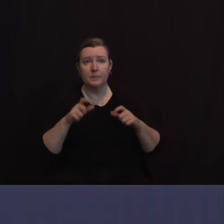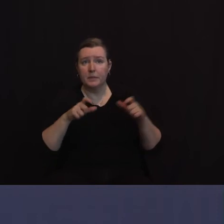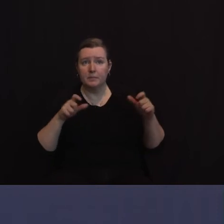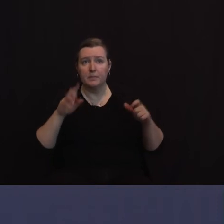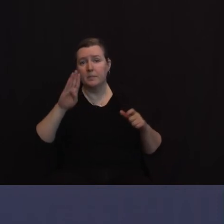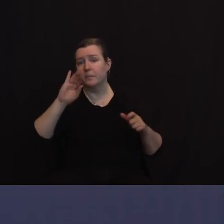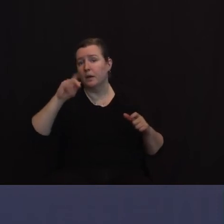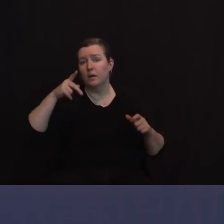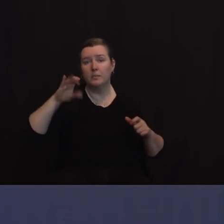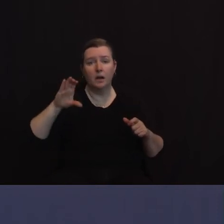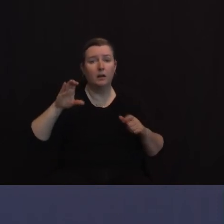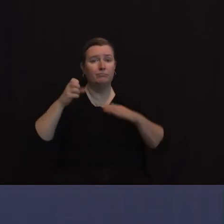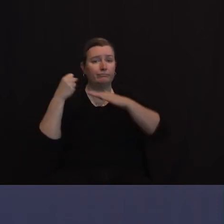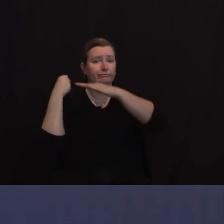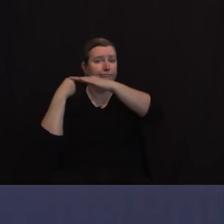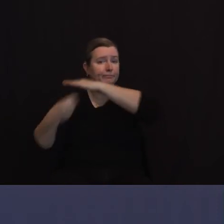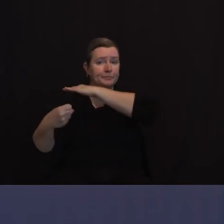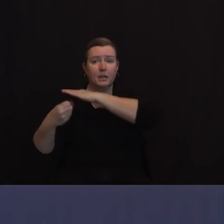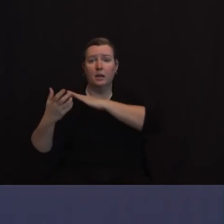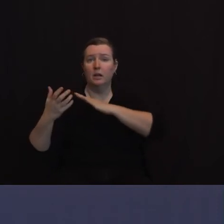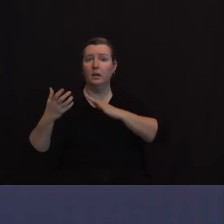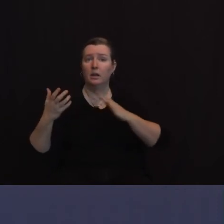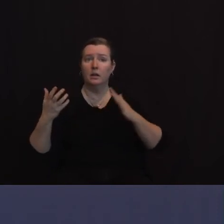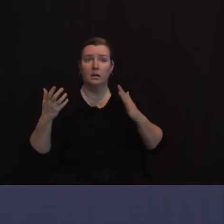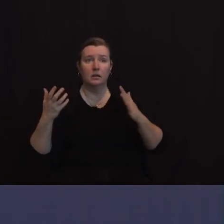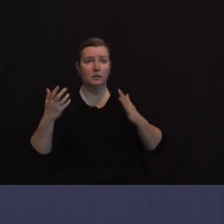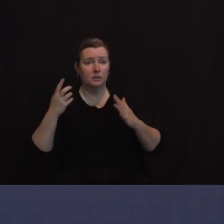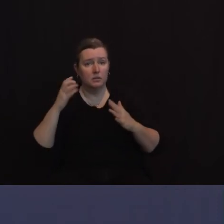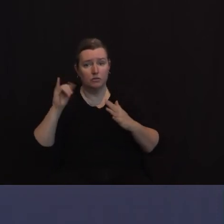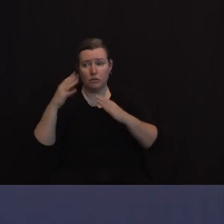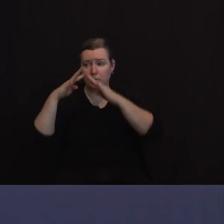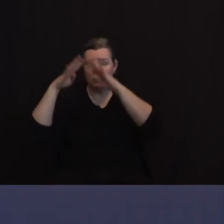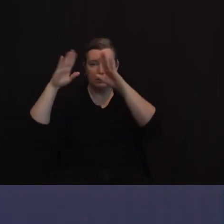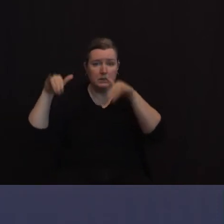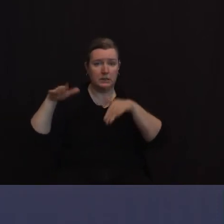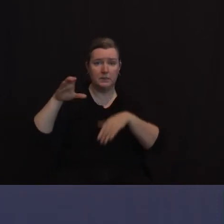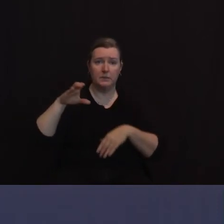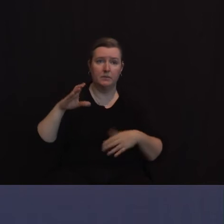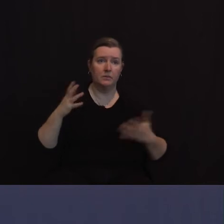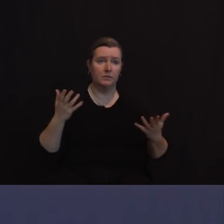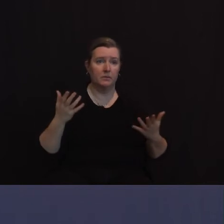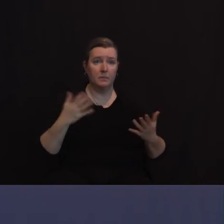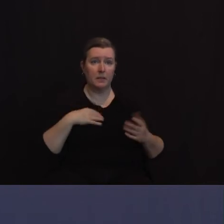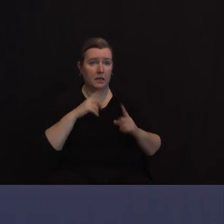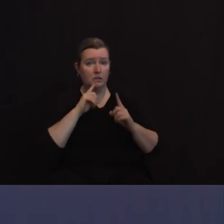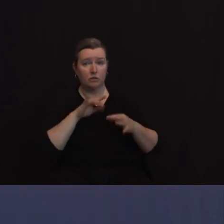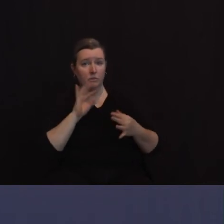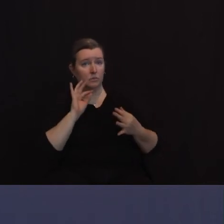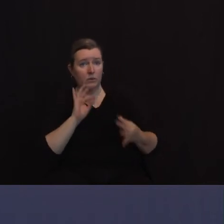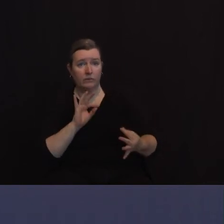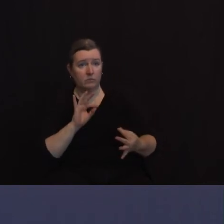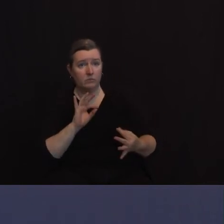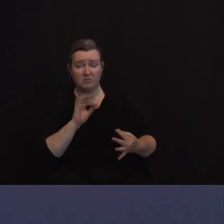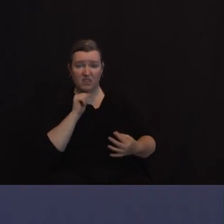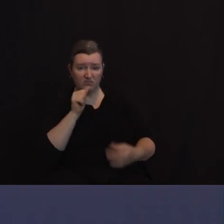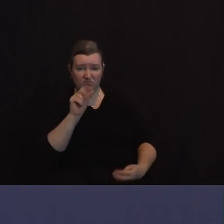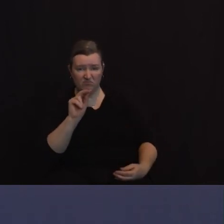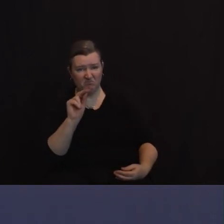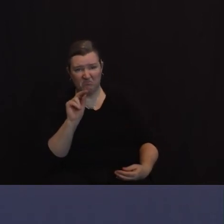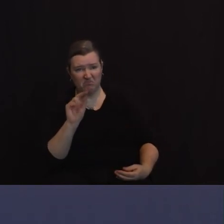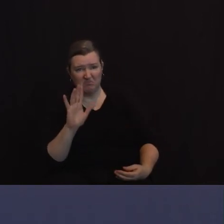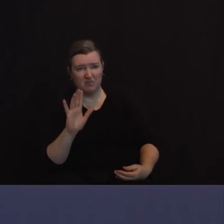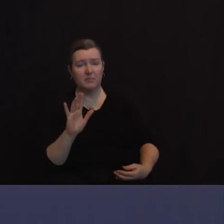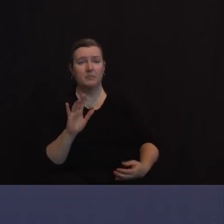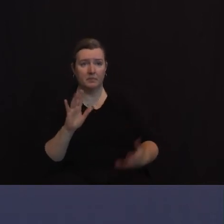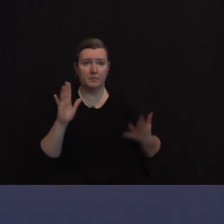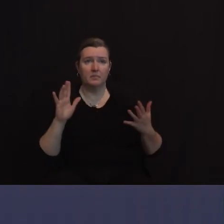has stopped. So I don't have a perfect answer for you, but I know what we had was not only imperfect, it was devastating for